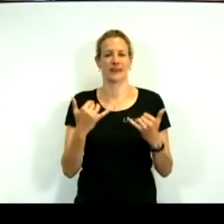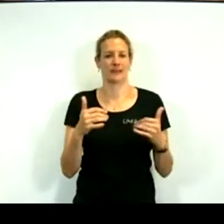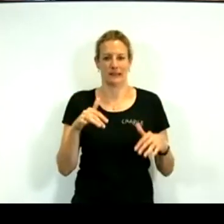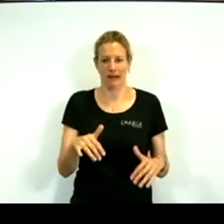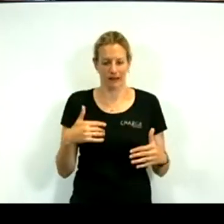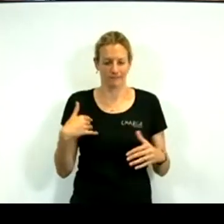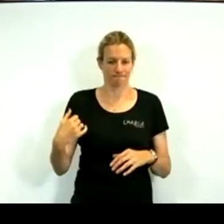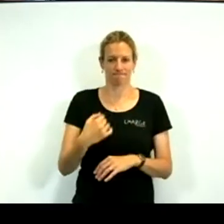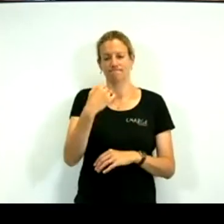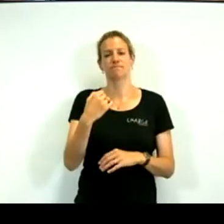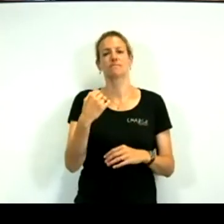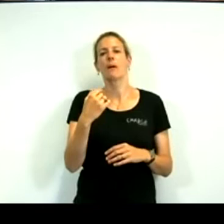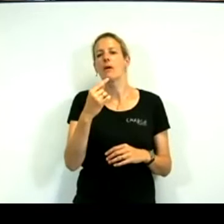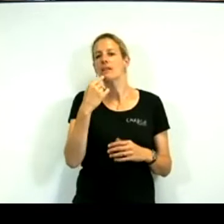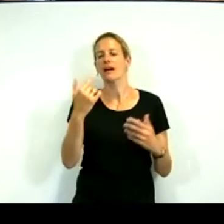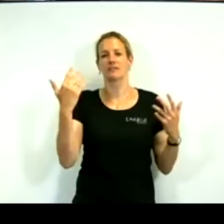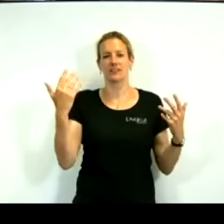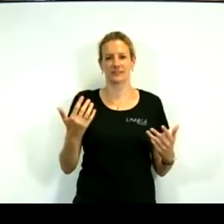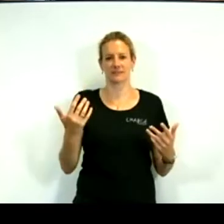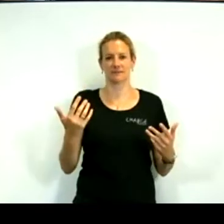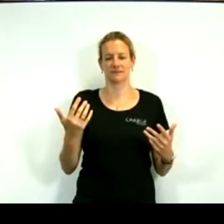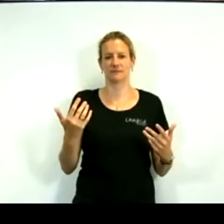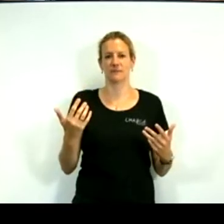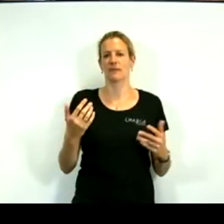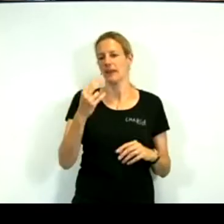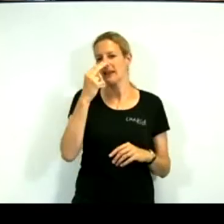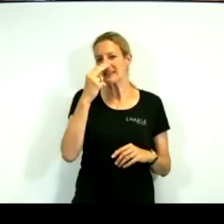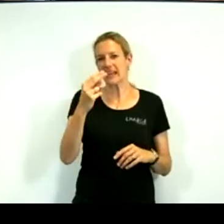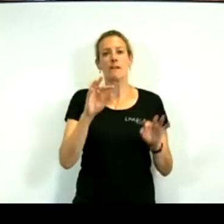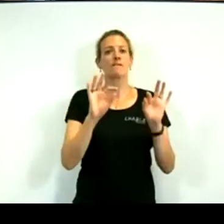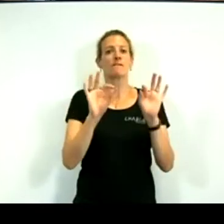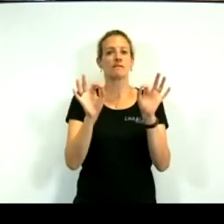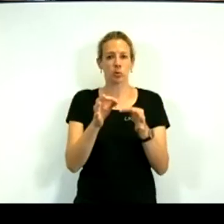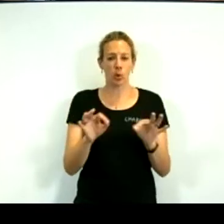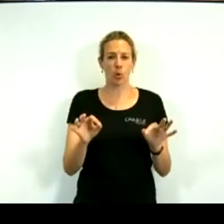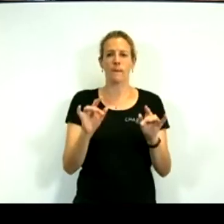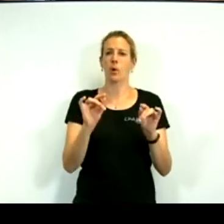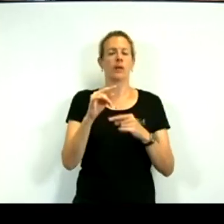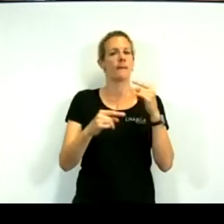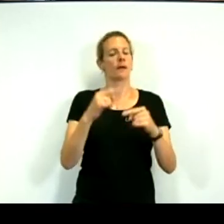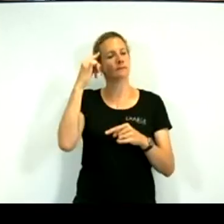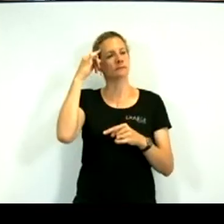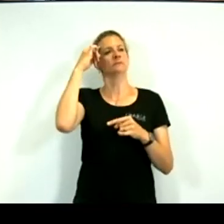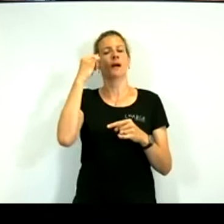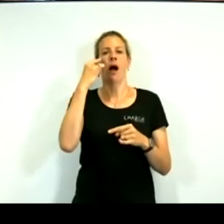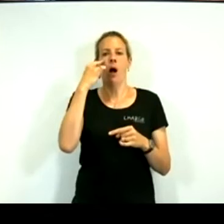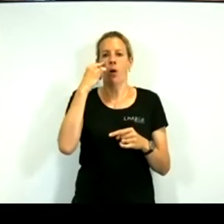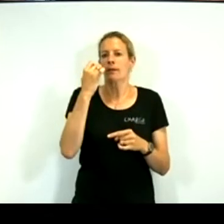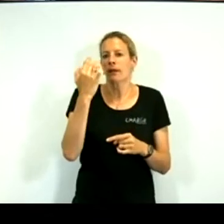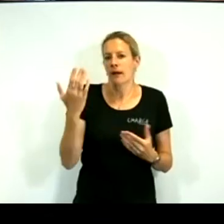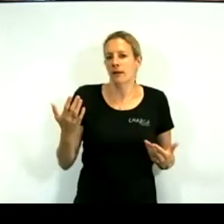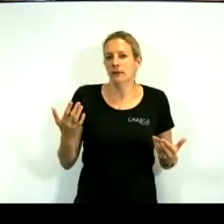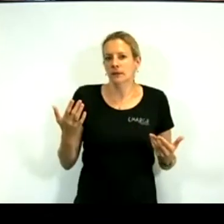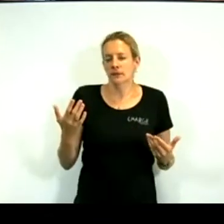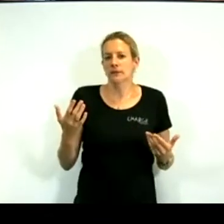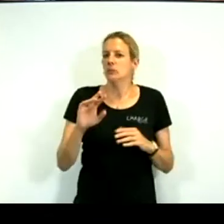course, we have to think about eyes, eye defects, and all kinds of aids to support visual